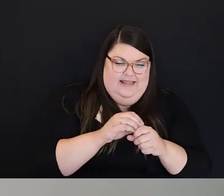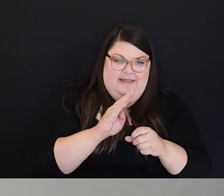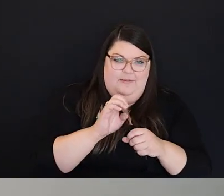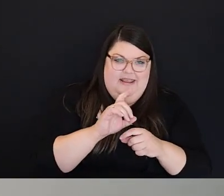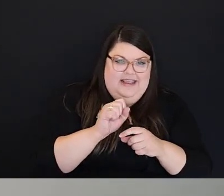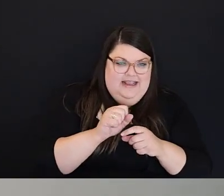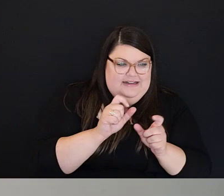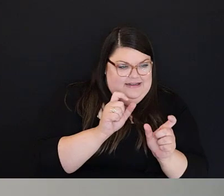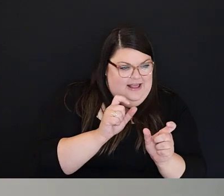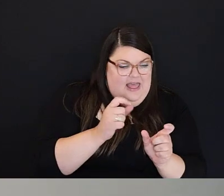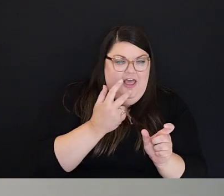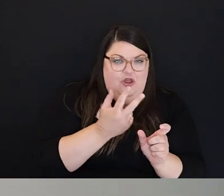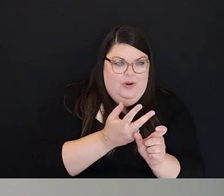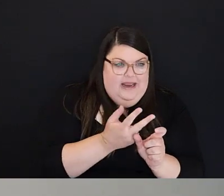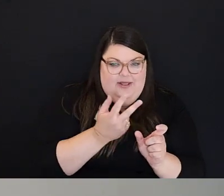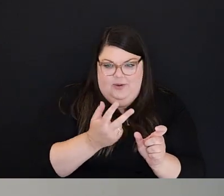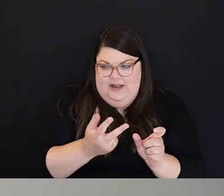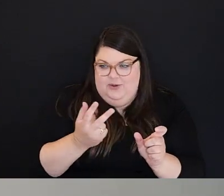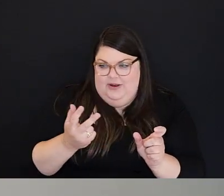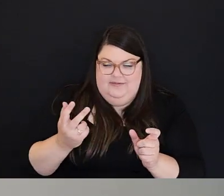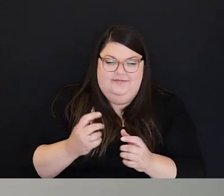and there can only be three